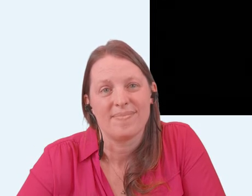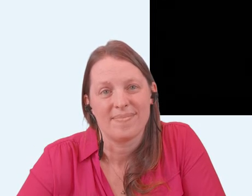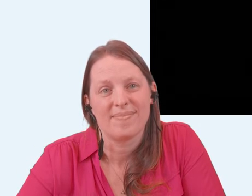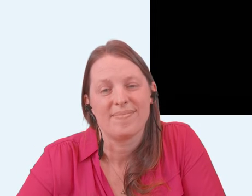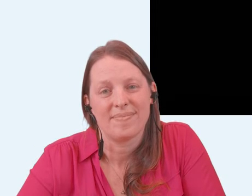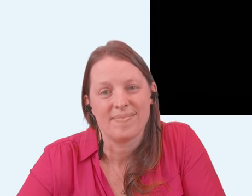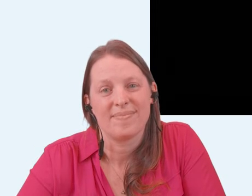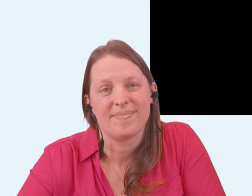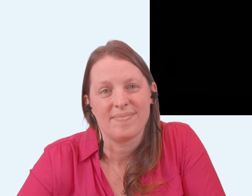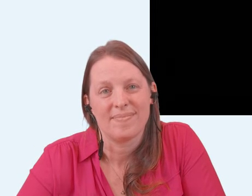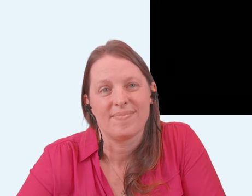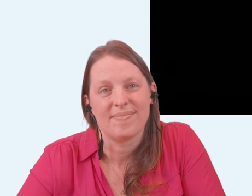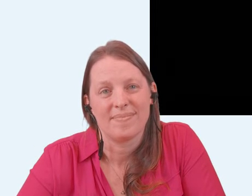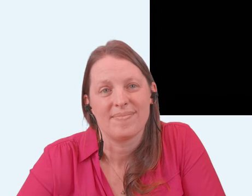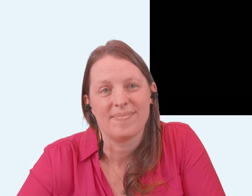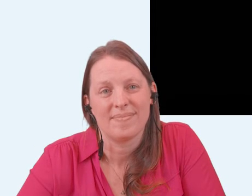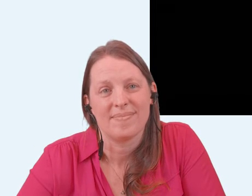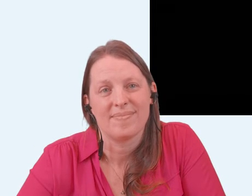problem.